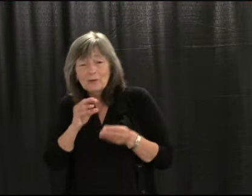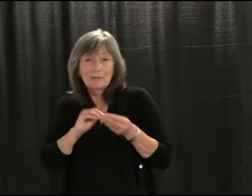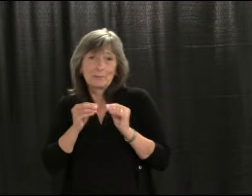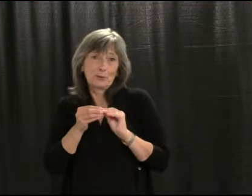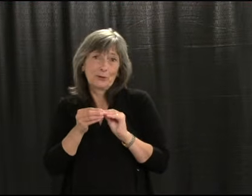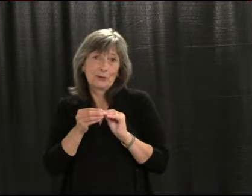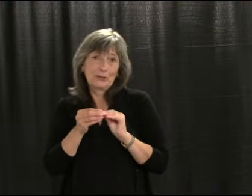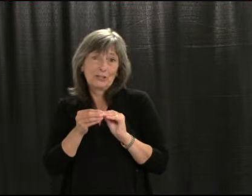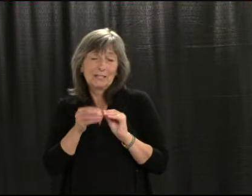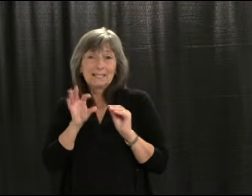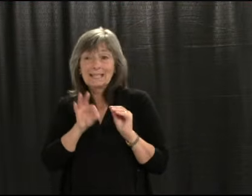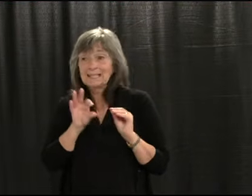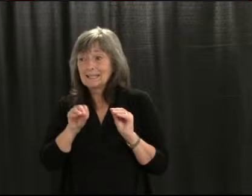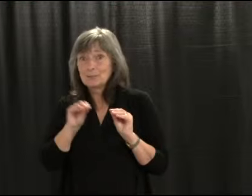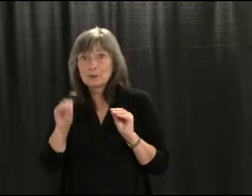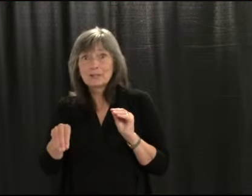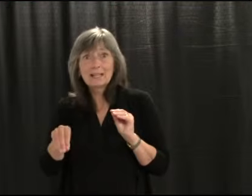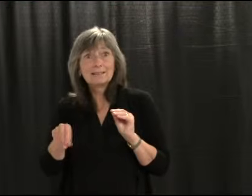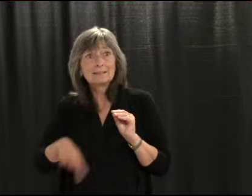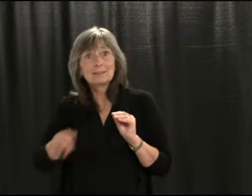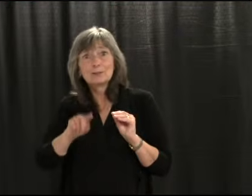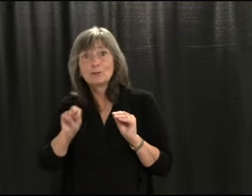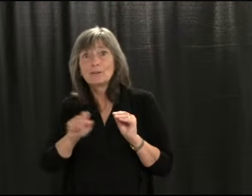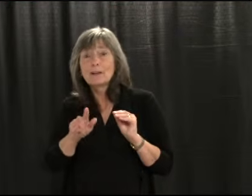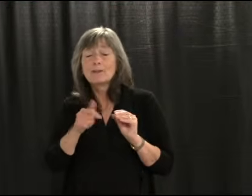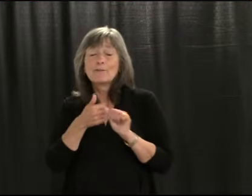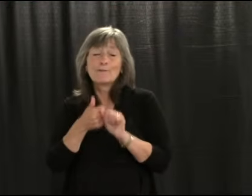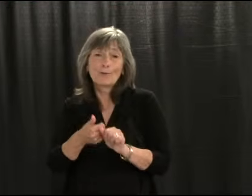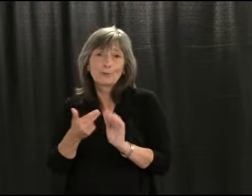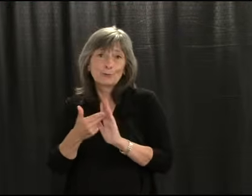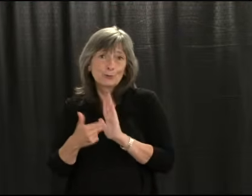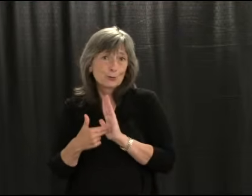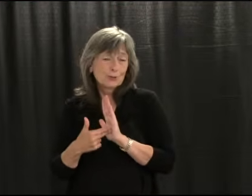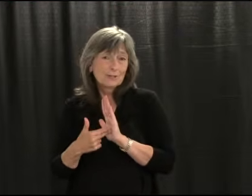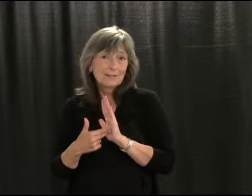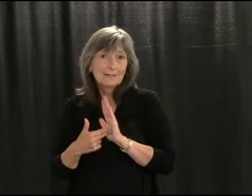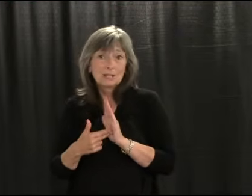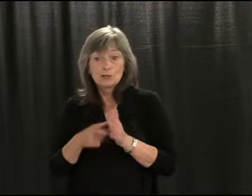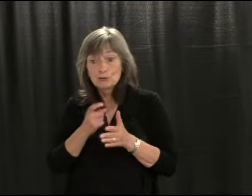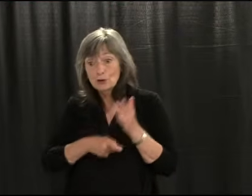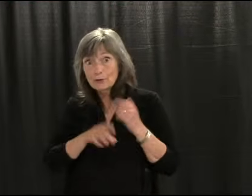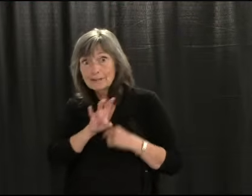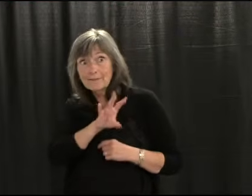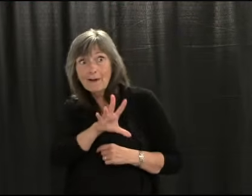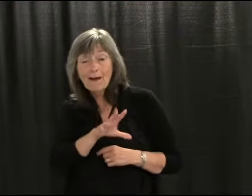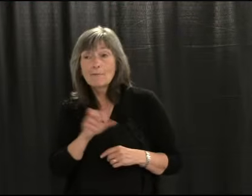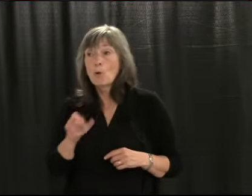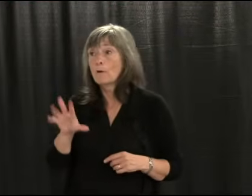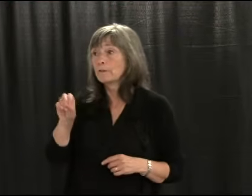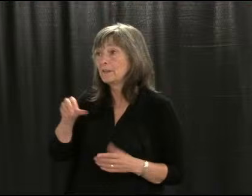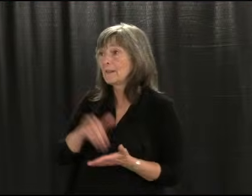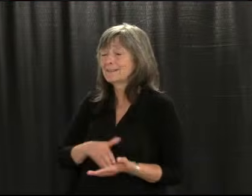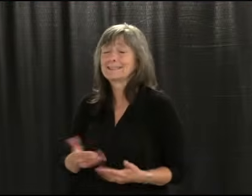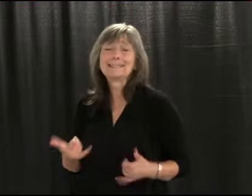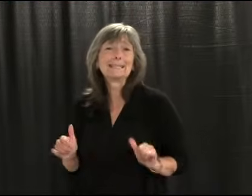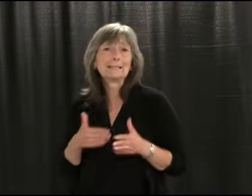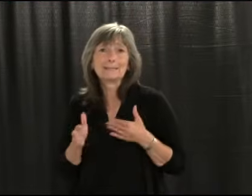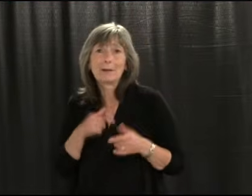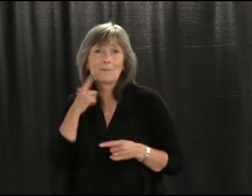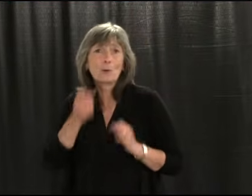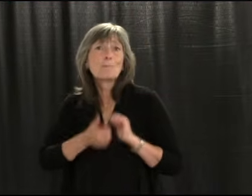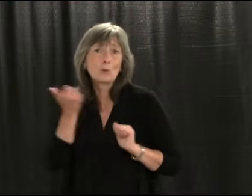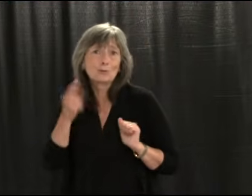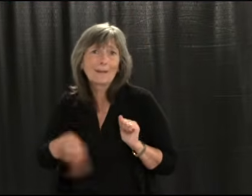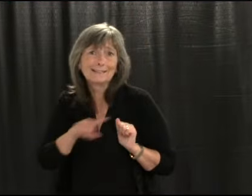99.99% or more understand, follow the rules when the fines were $75, let alone when they're $50,000.